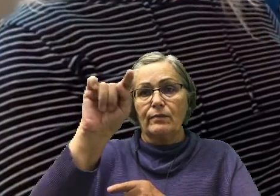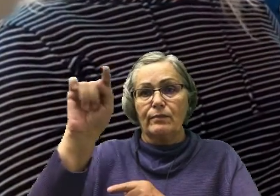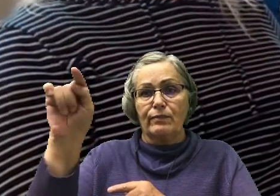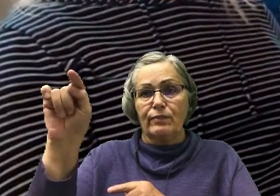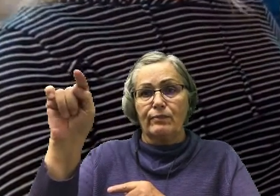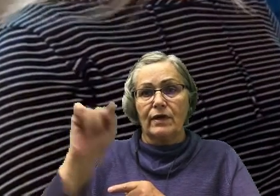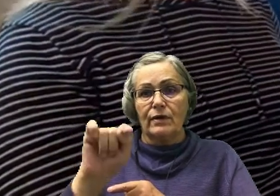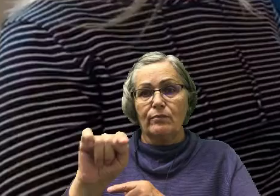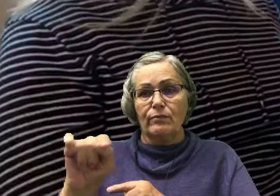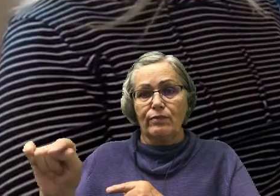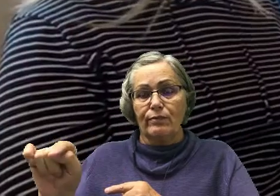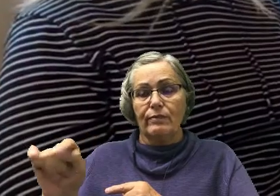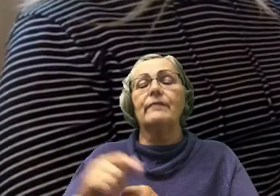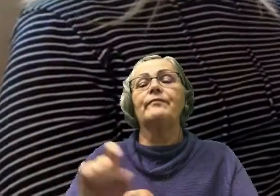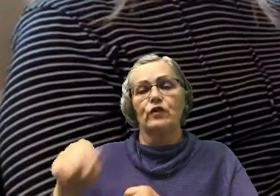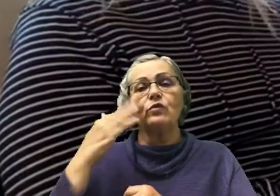I.